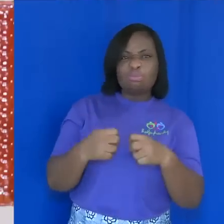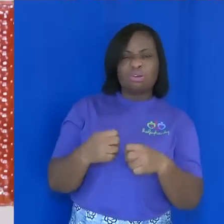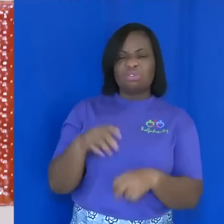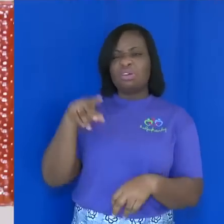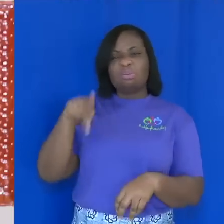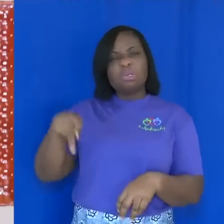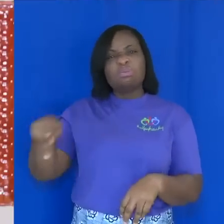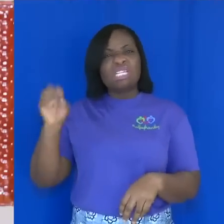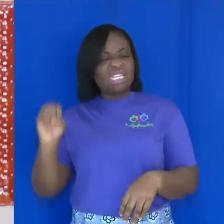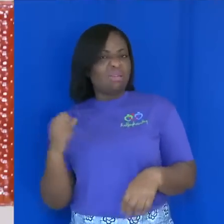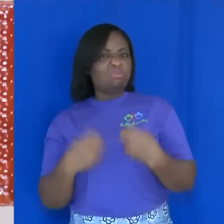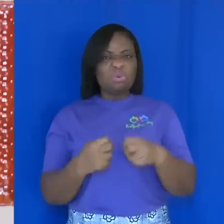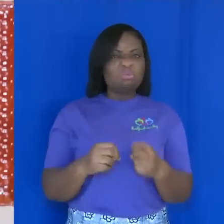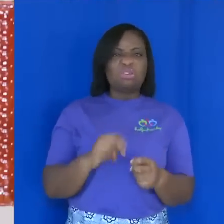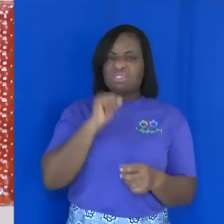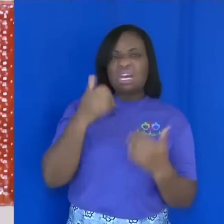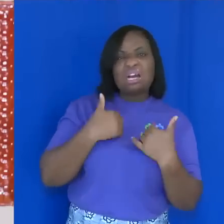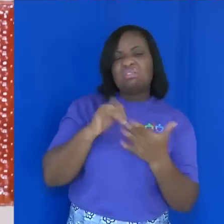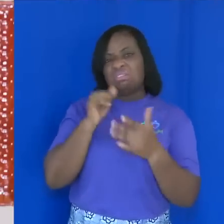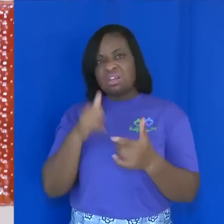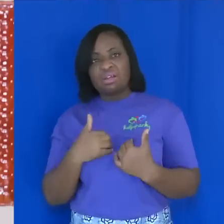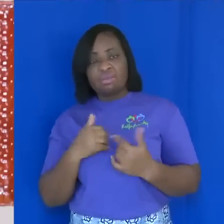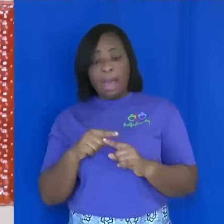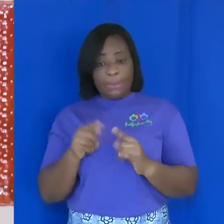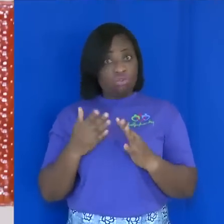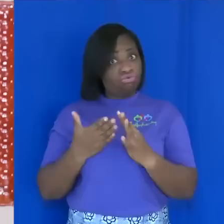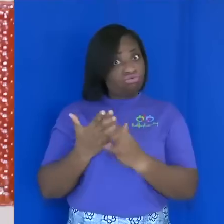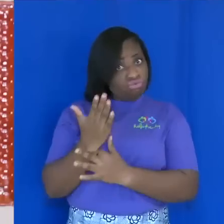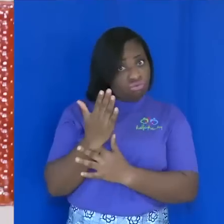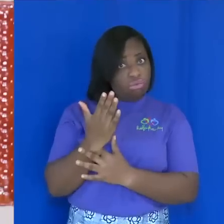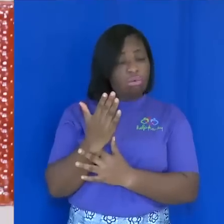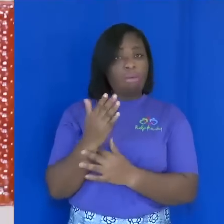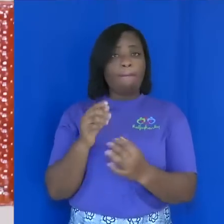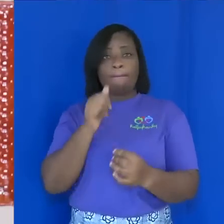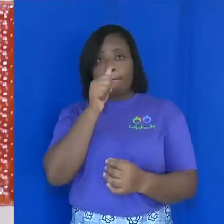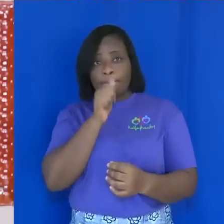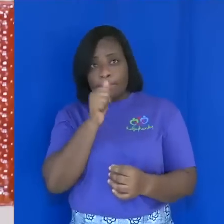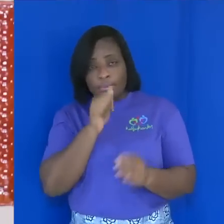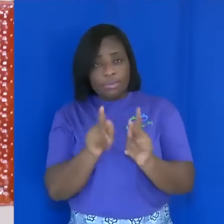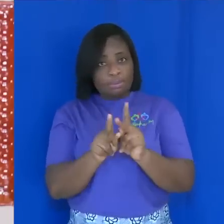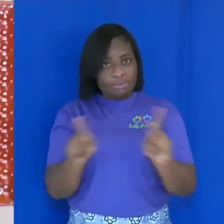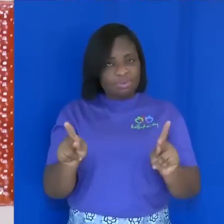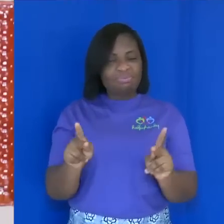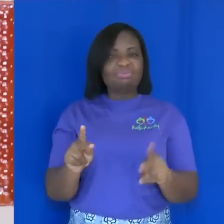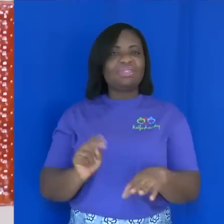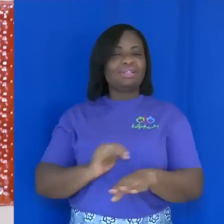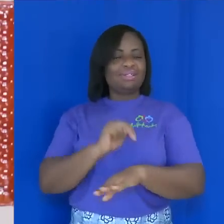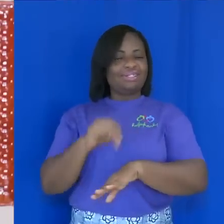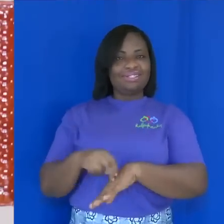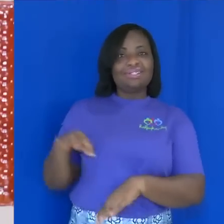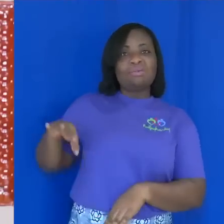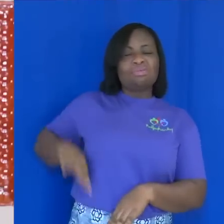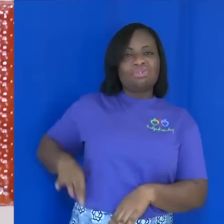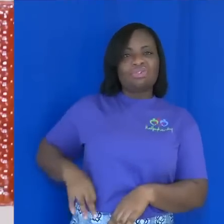of PPEs. Through a public-private partnership, our nation is the beneficiary